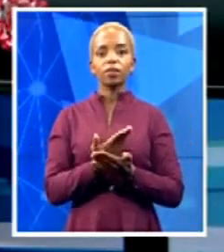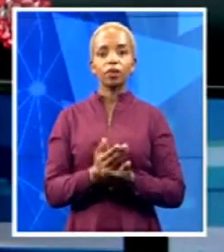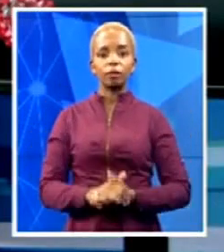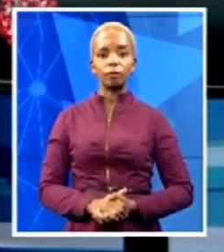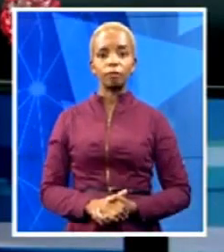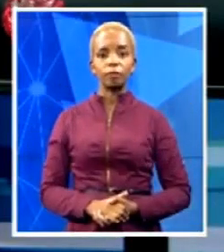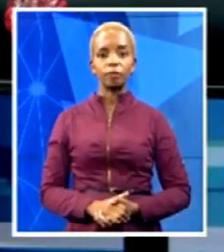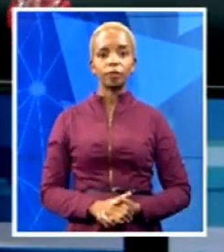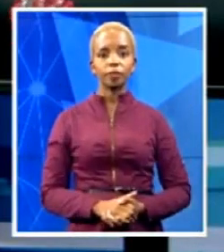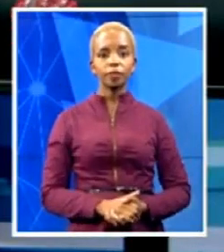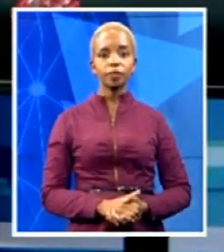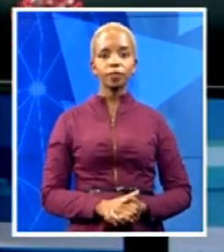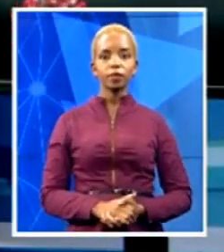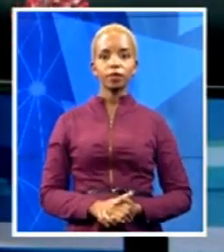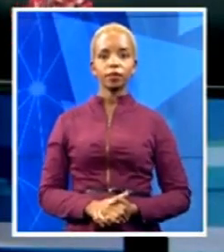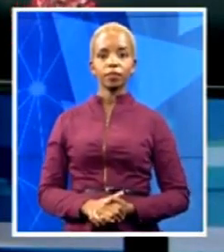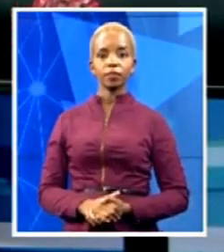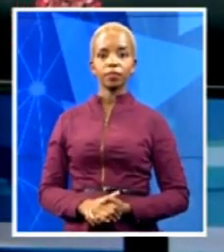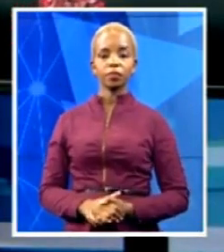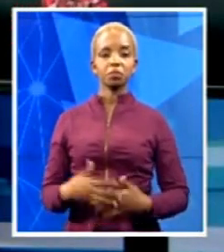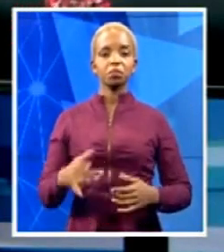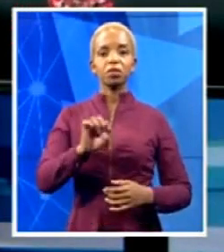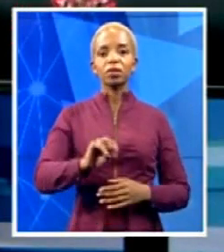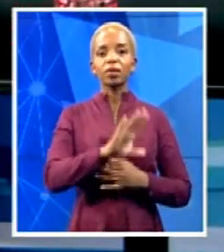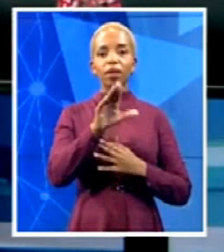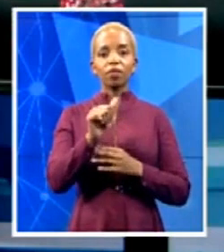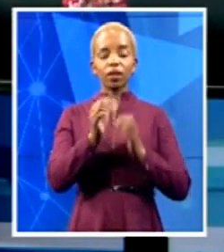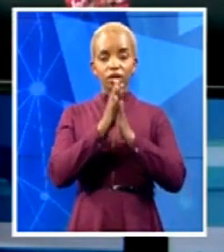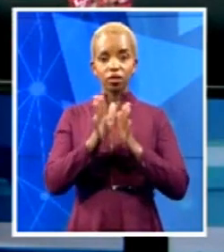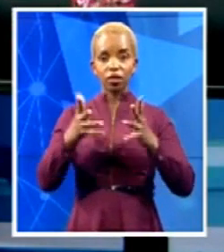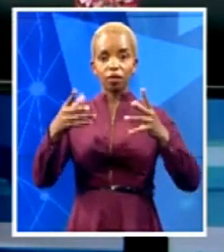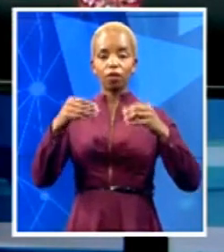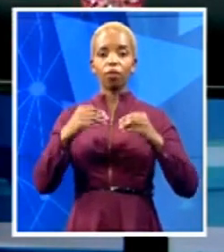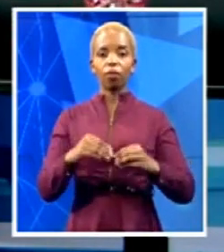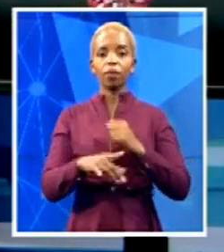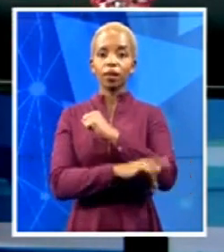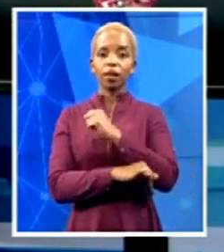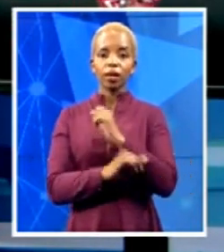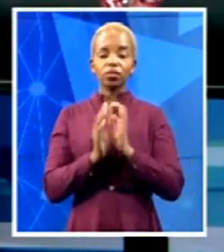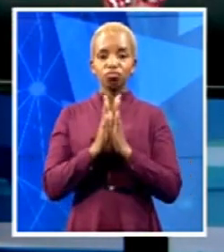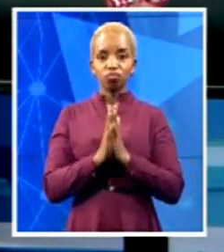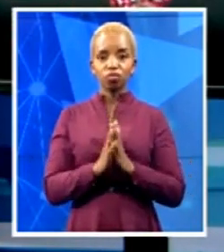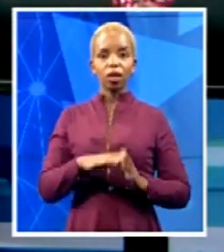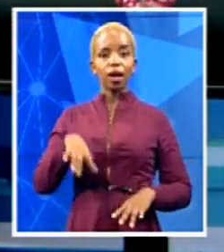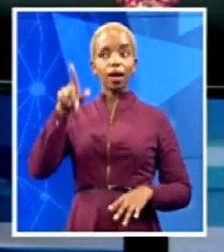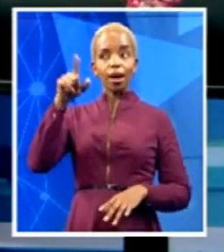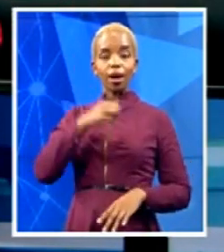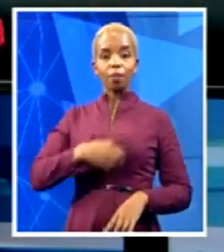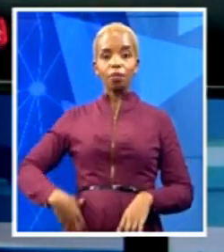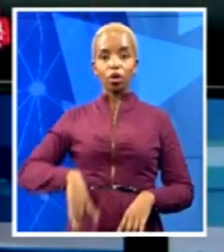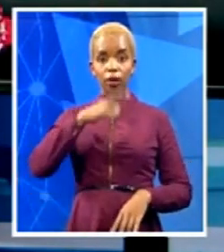Well, the South African Chamber of Commerce and Industry has urged government and President Cyril Ramaphosa to reopen the fast food outlets with